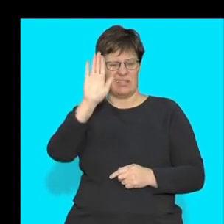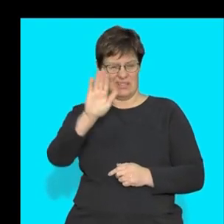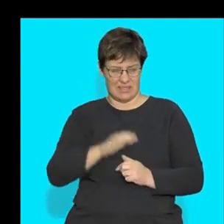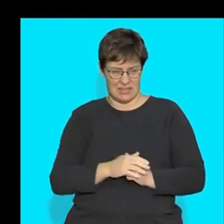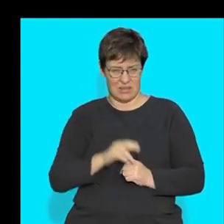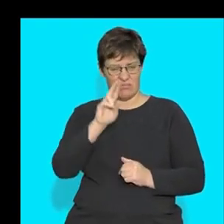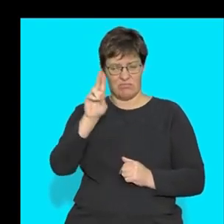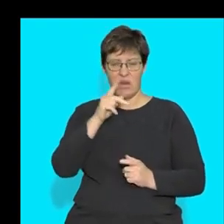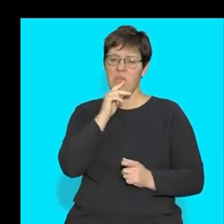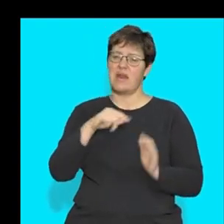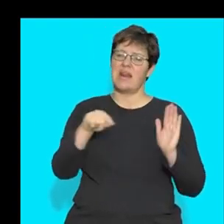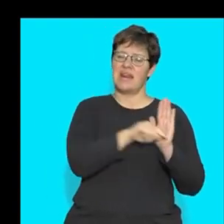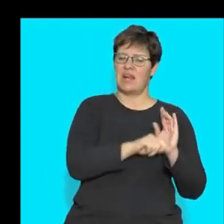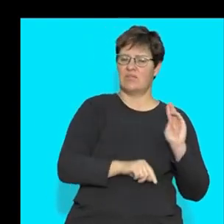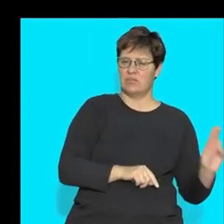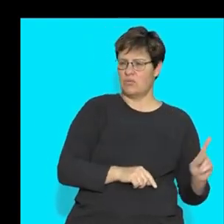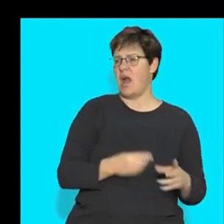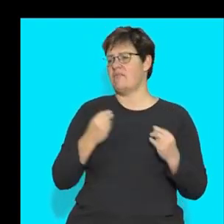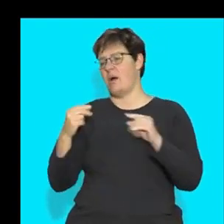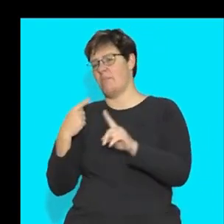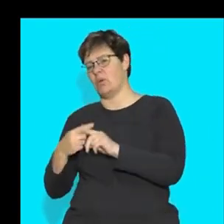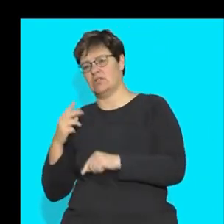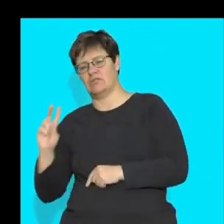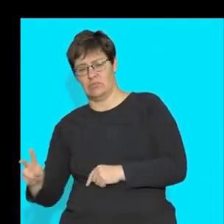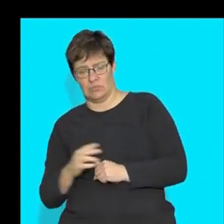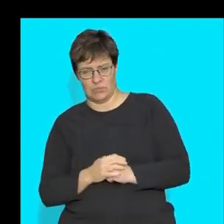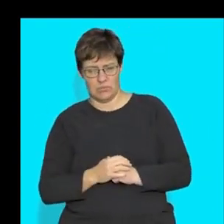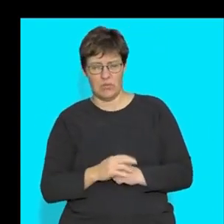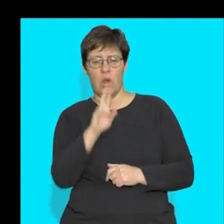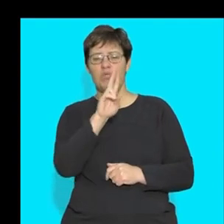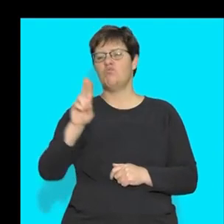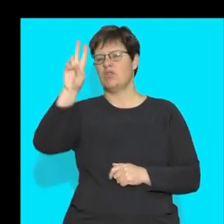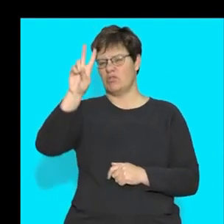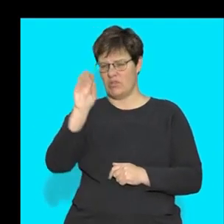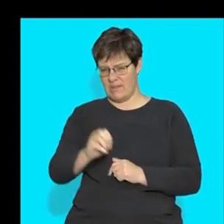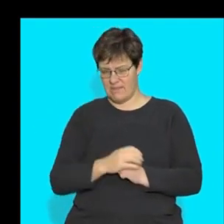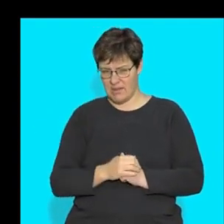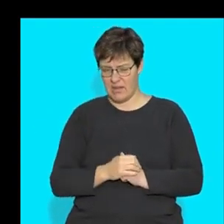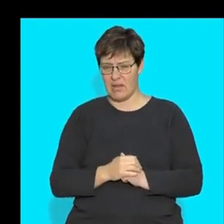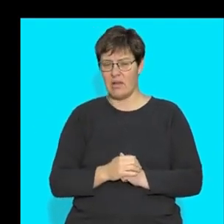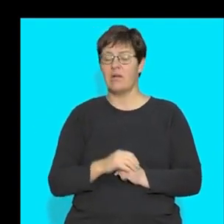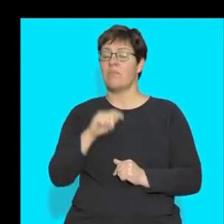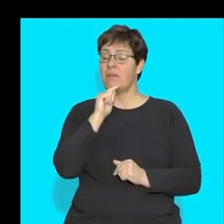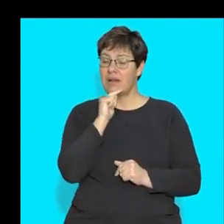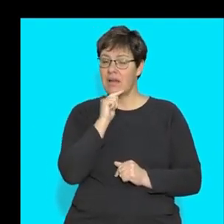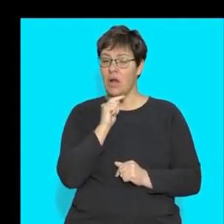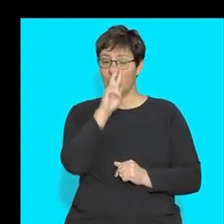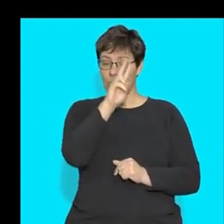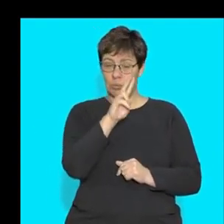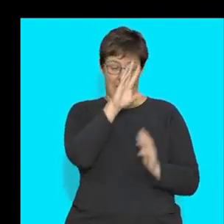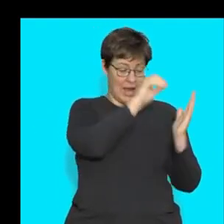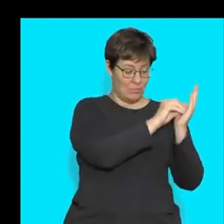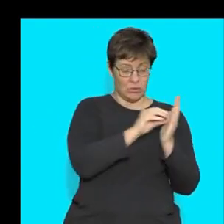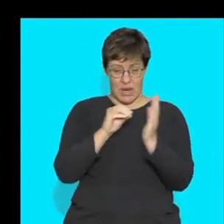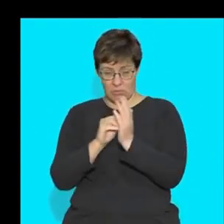maybe if I have -2 there, I will have +2 there. There will be two input values, but one output value,